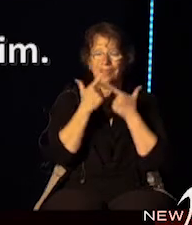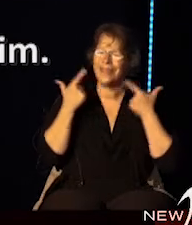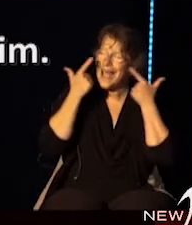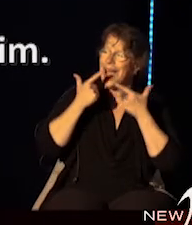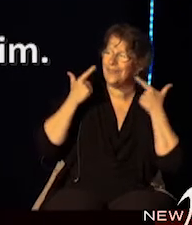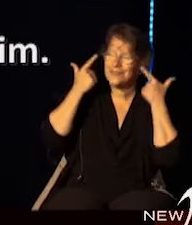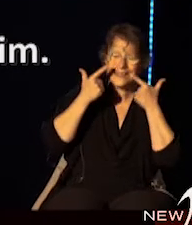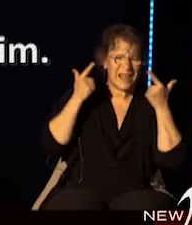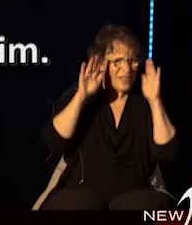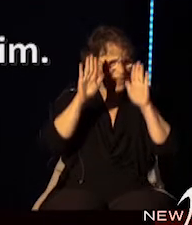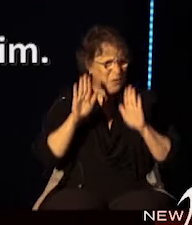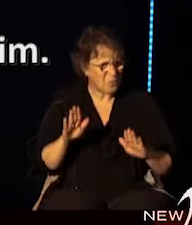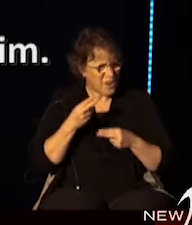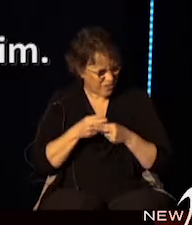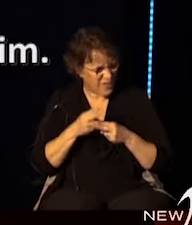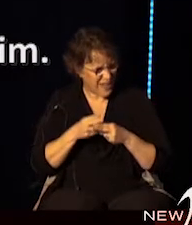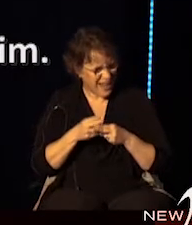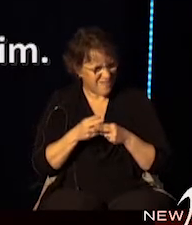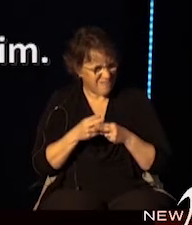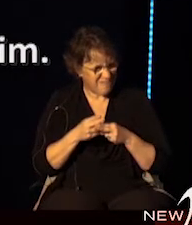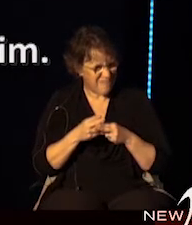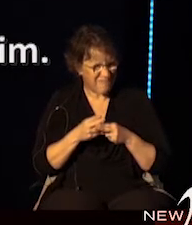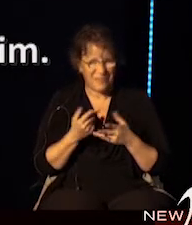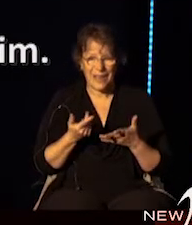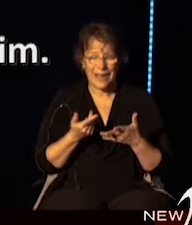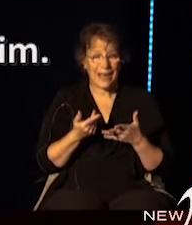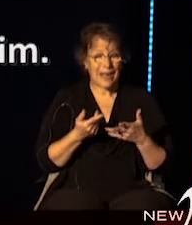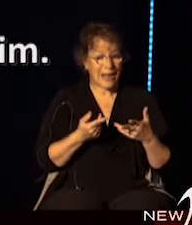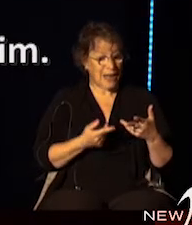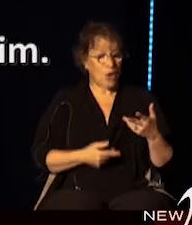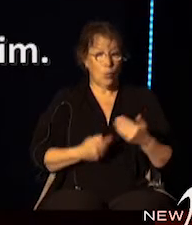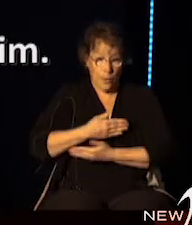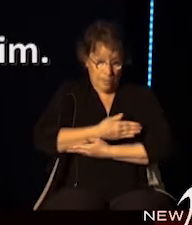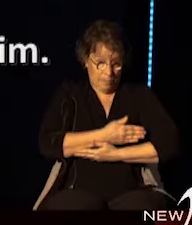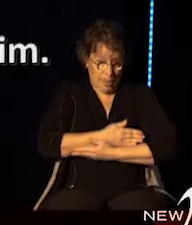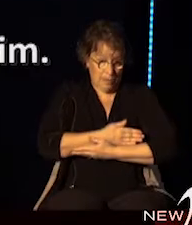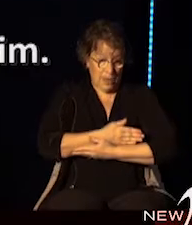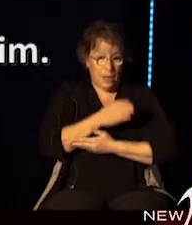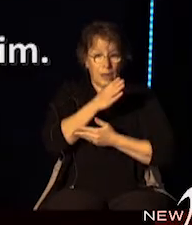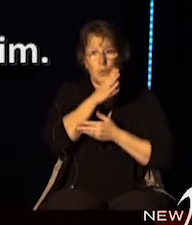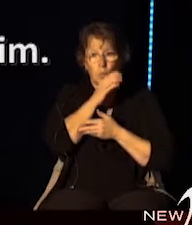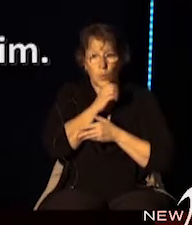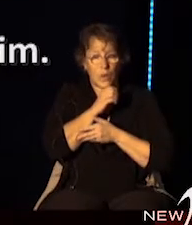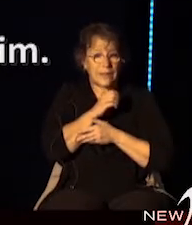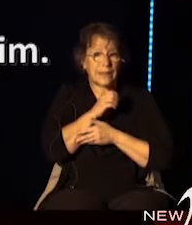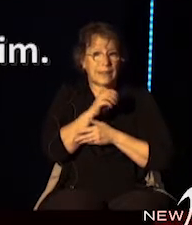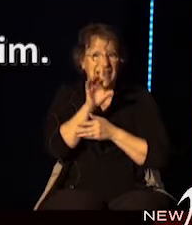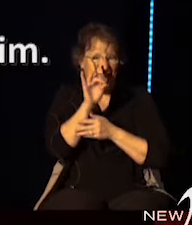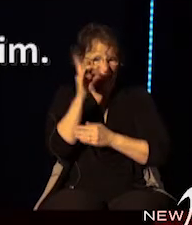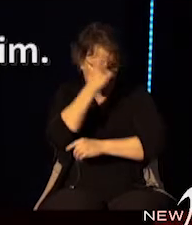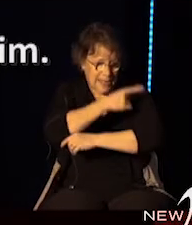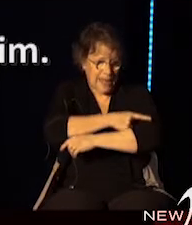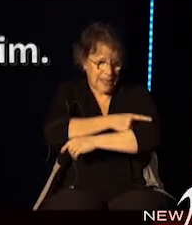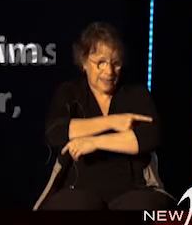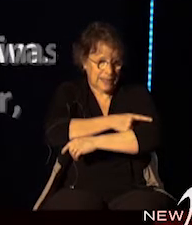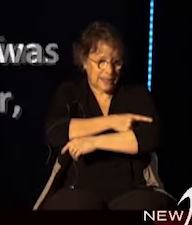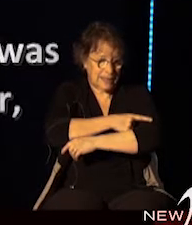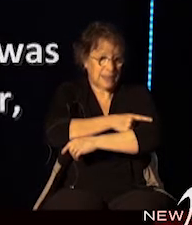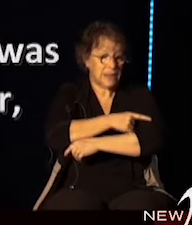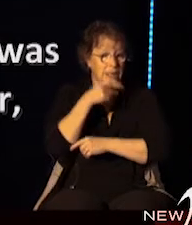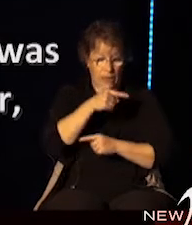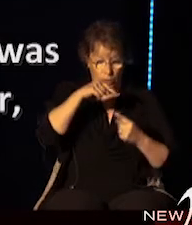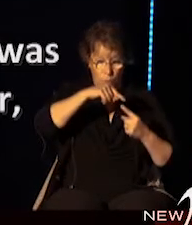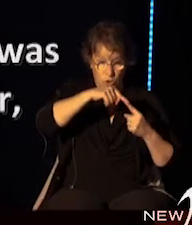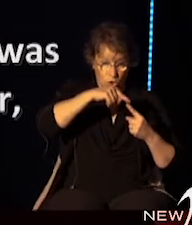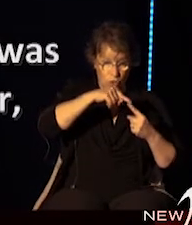name? When his son Isaac was 8 days old, Abraham circumcised him as God commanded him. Abraham was